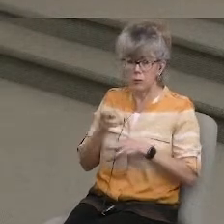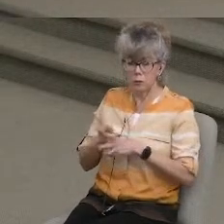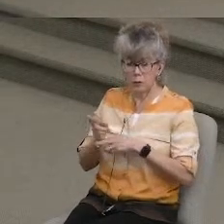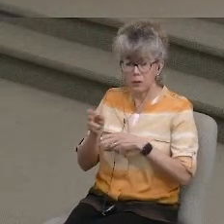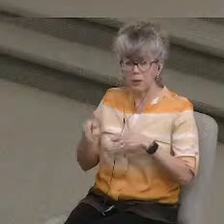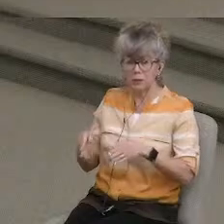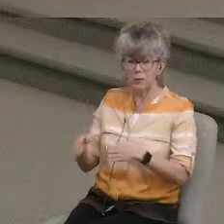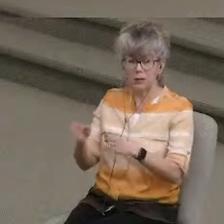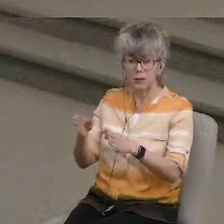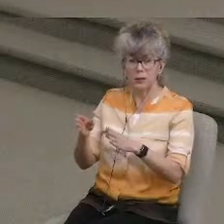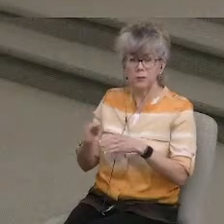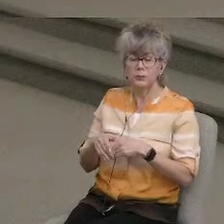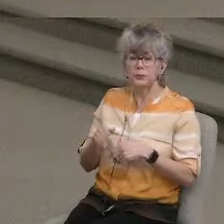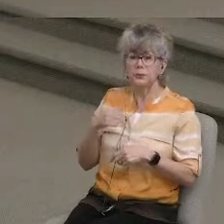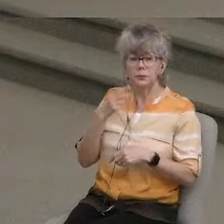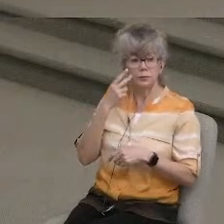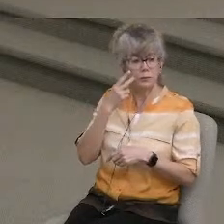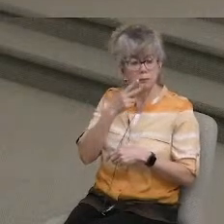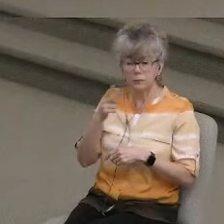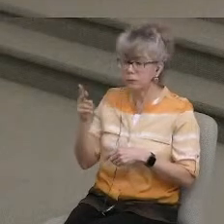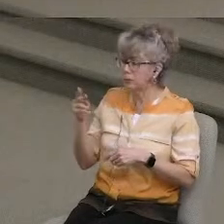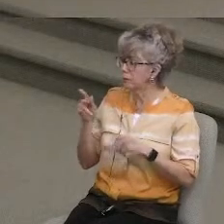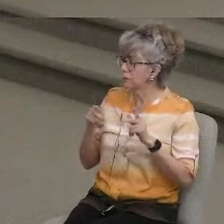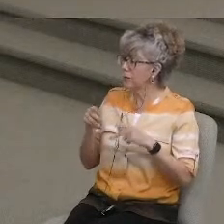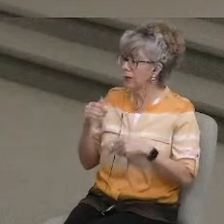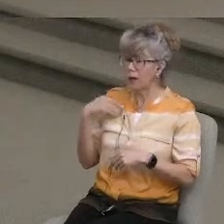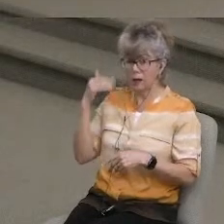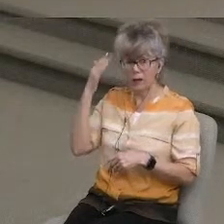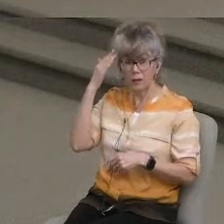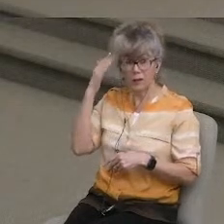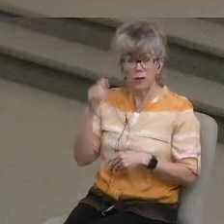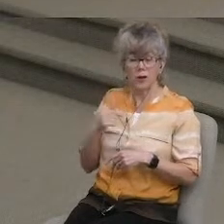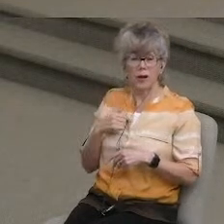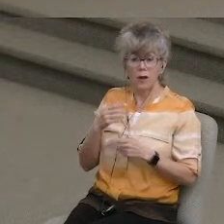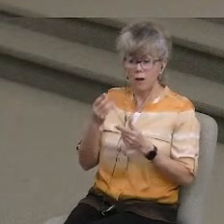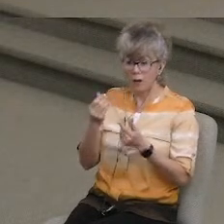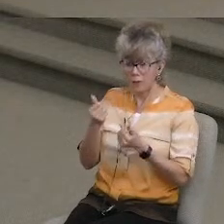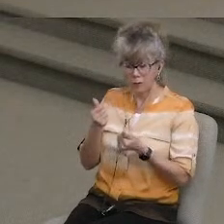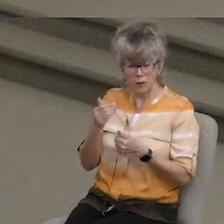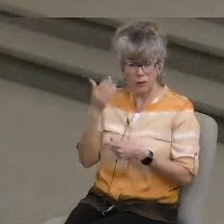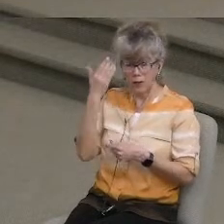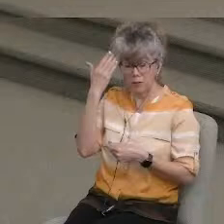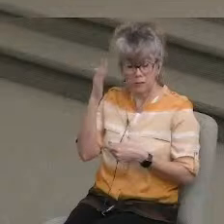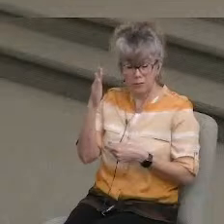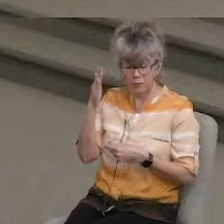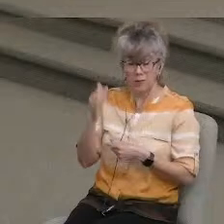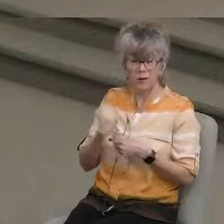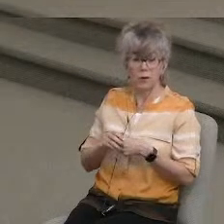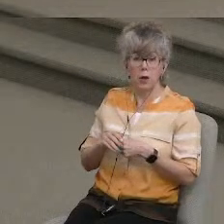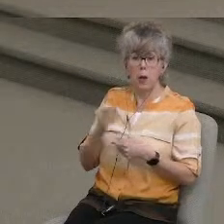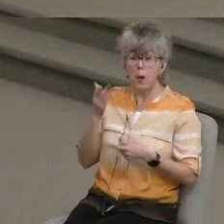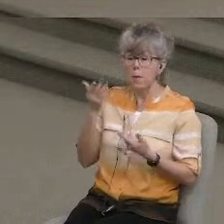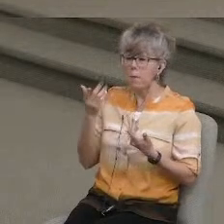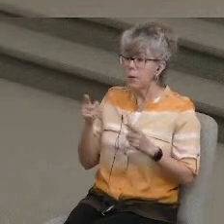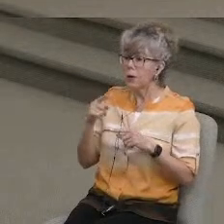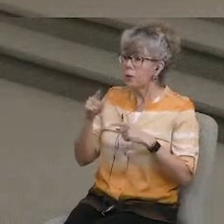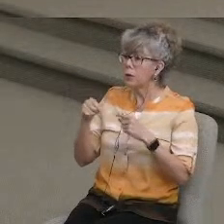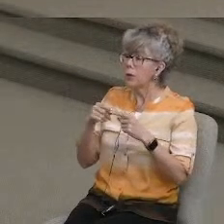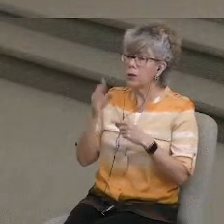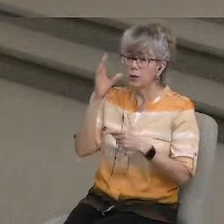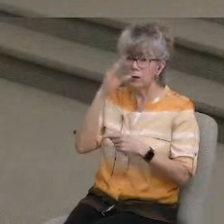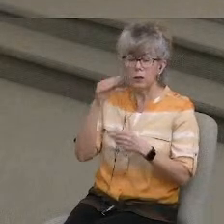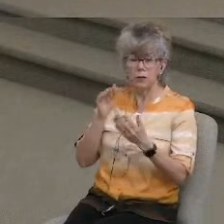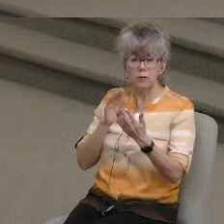you, I see people I know. I see people, a few that I don't know. But when I look in your faces, I